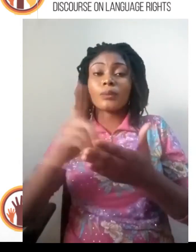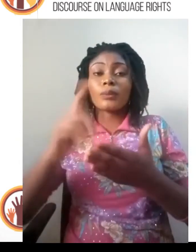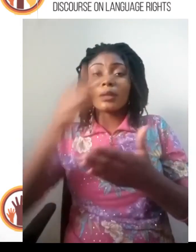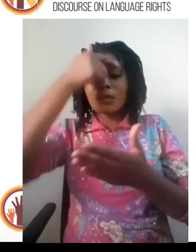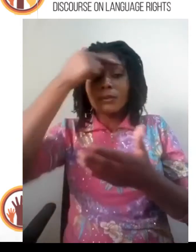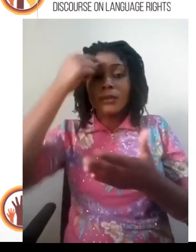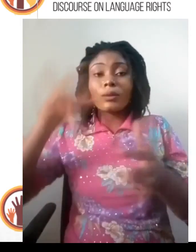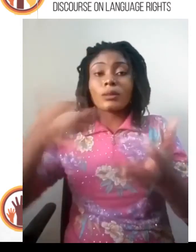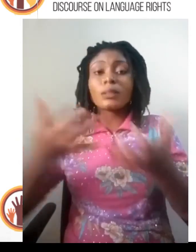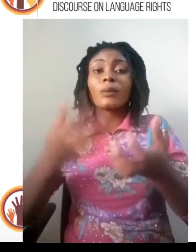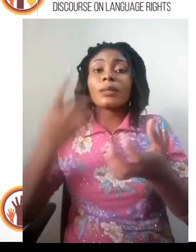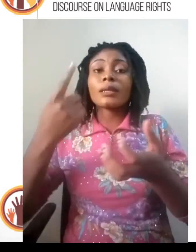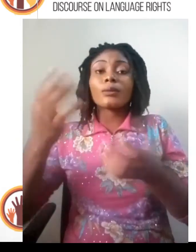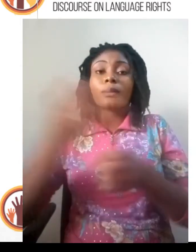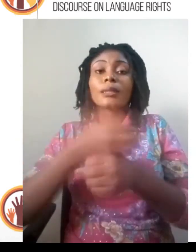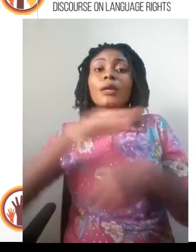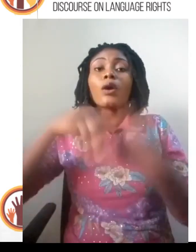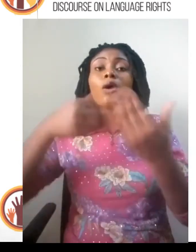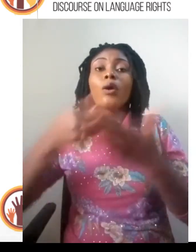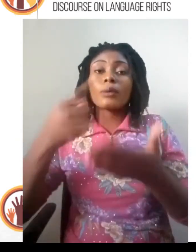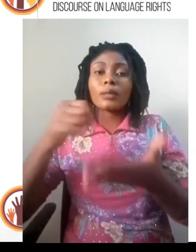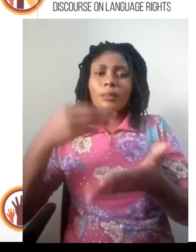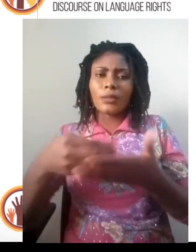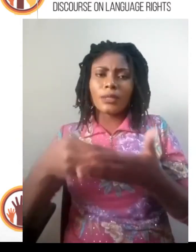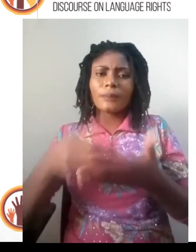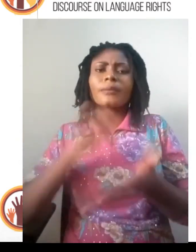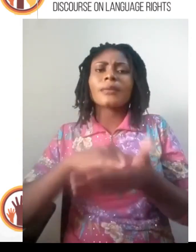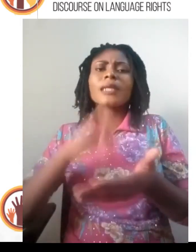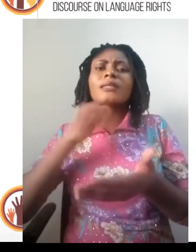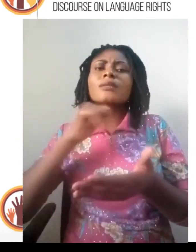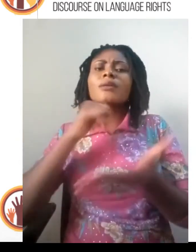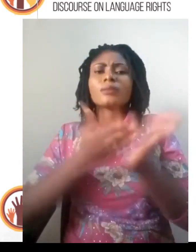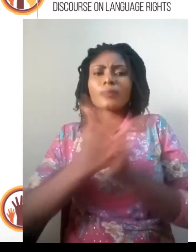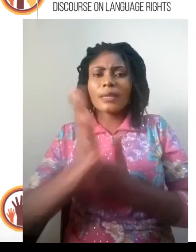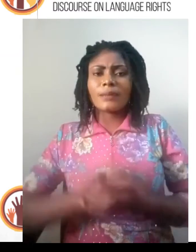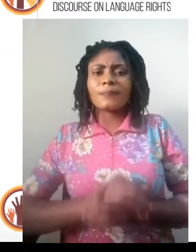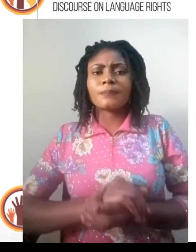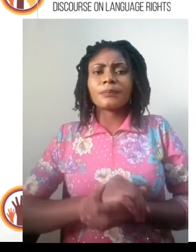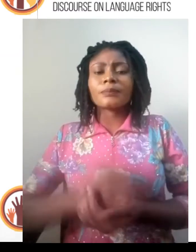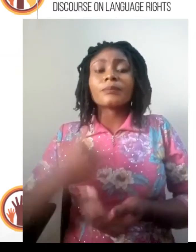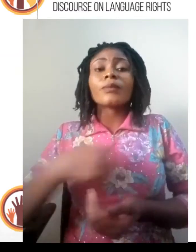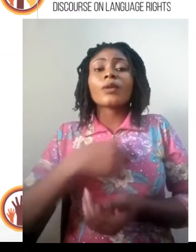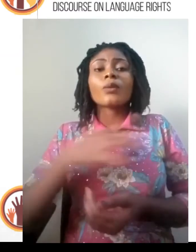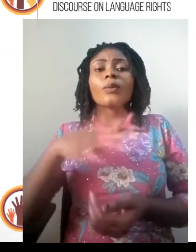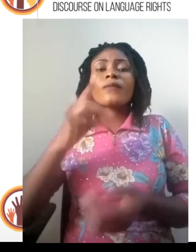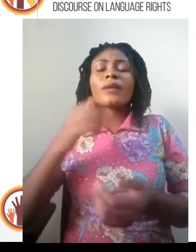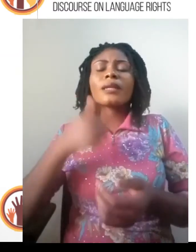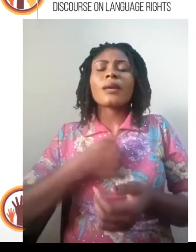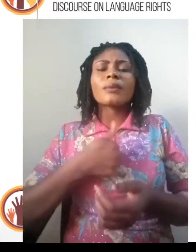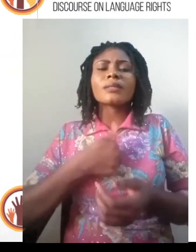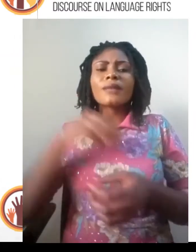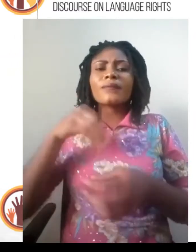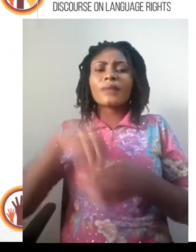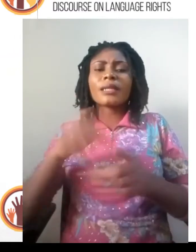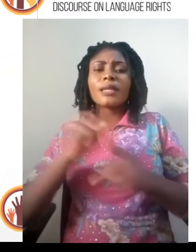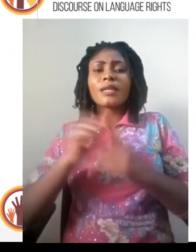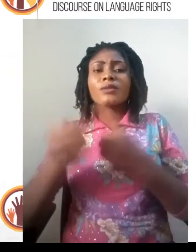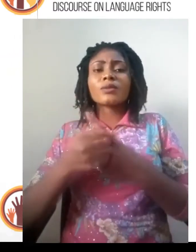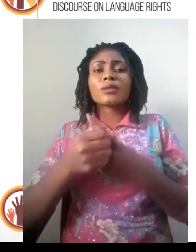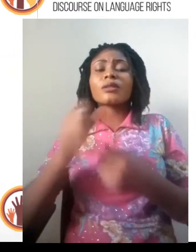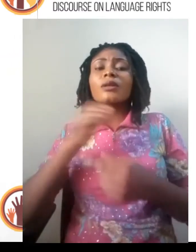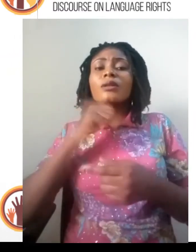that situation, we found ourselves in a situation not to so much